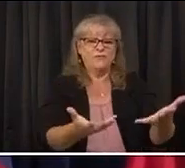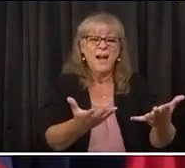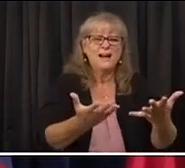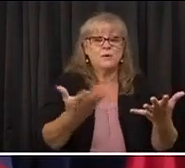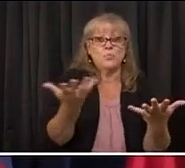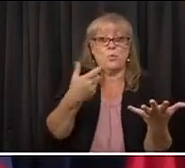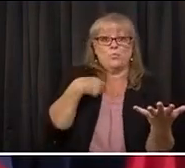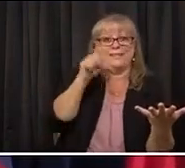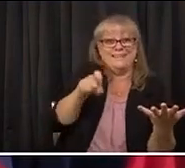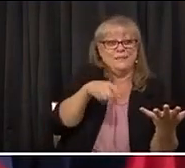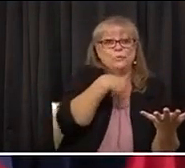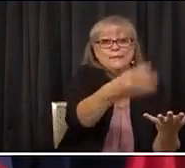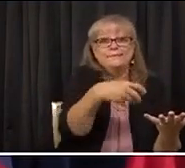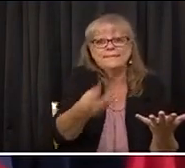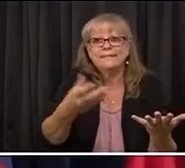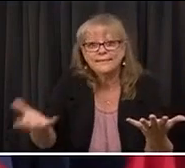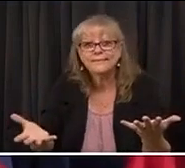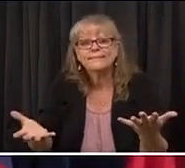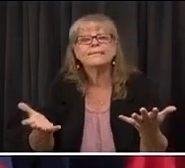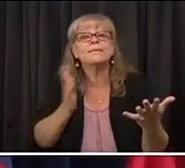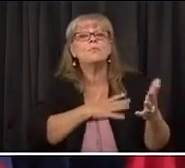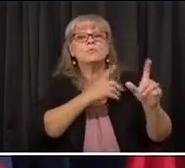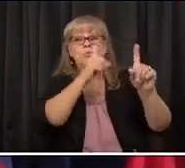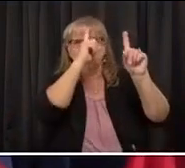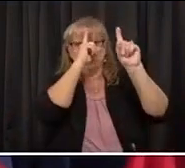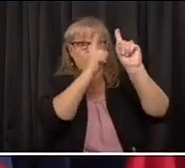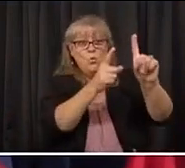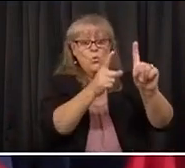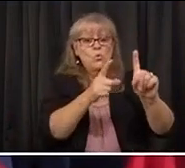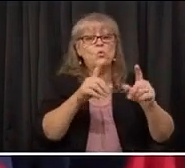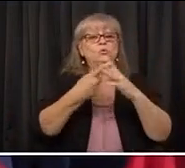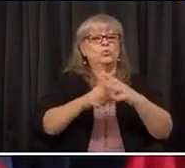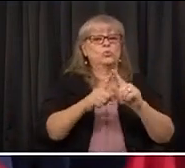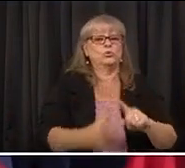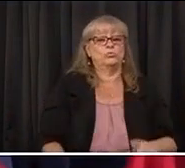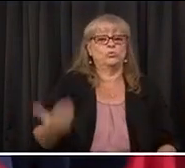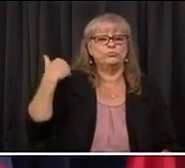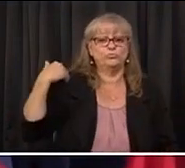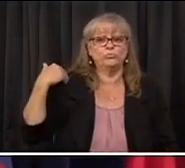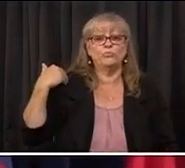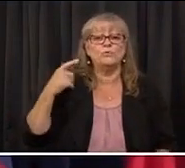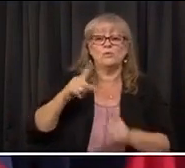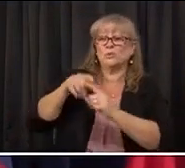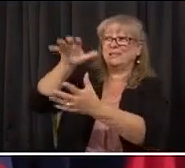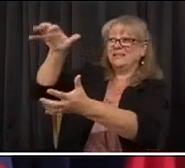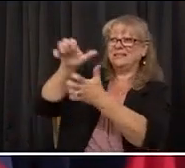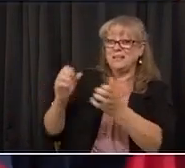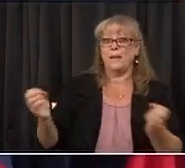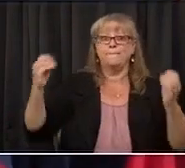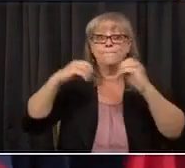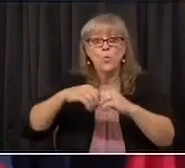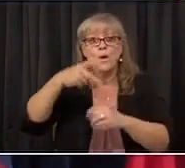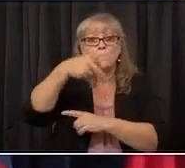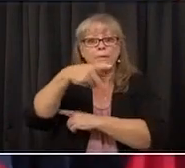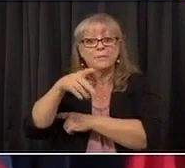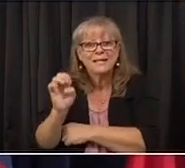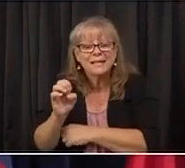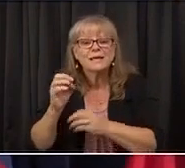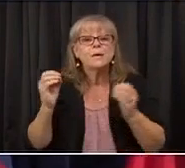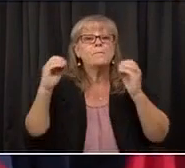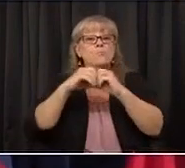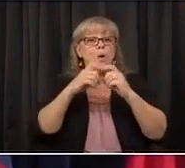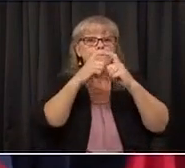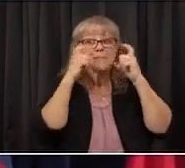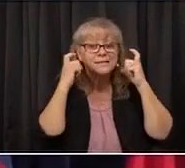we've been pursuing from the start, acquiring more personal protection equipment, masks, gloves, gowns, face shields,